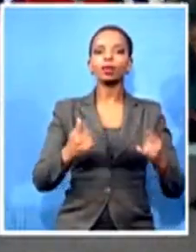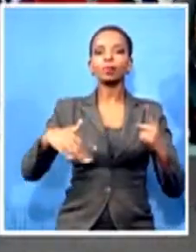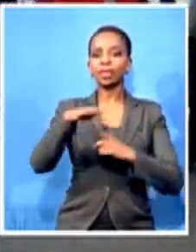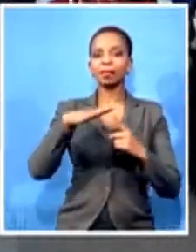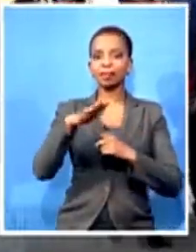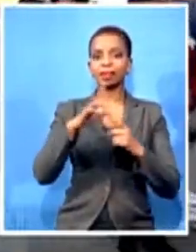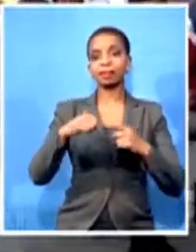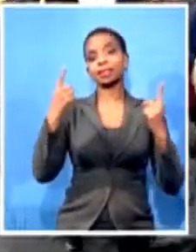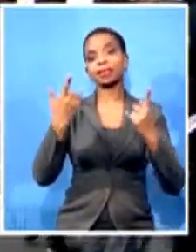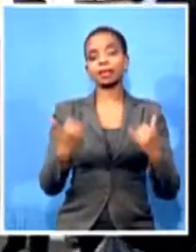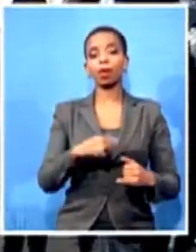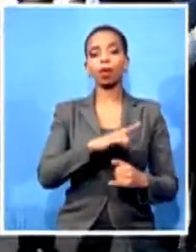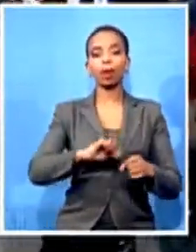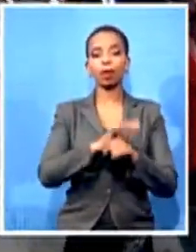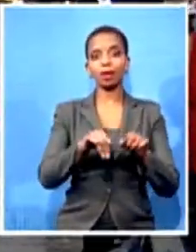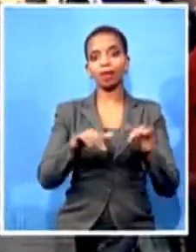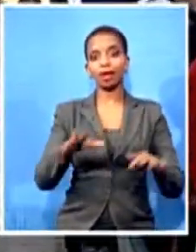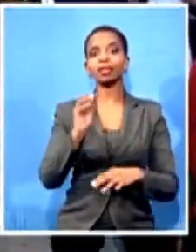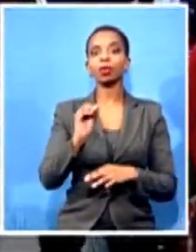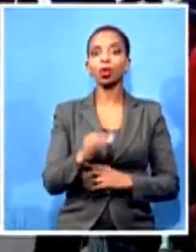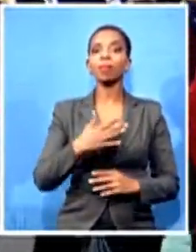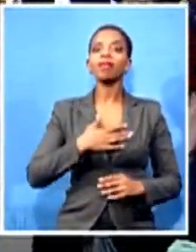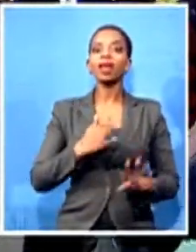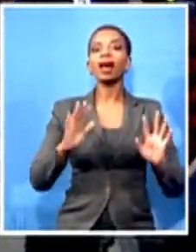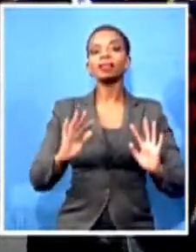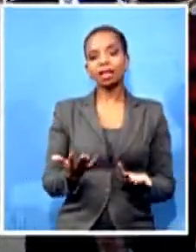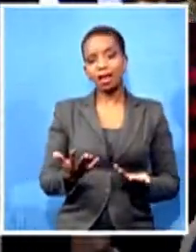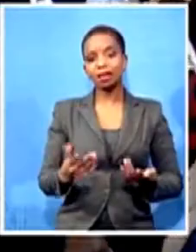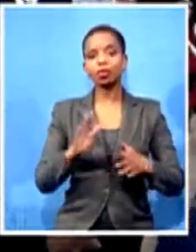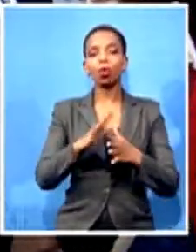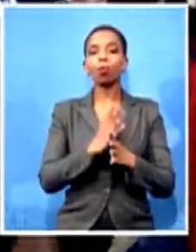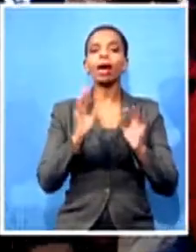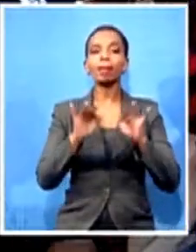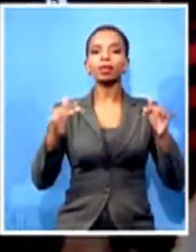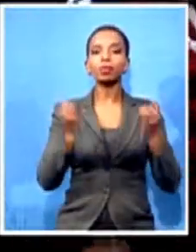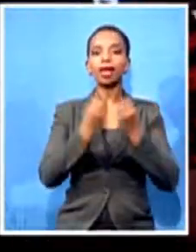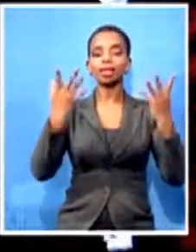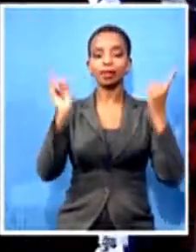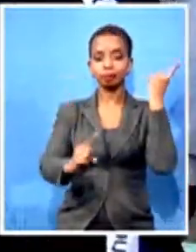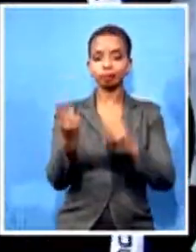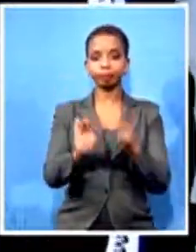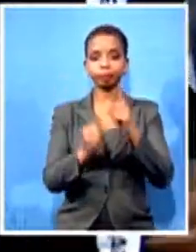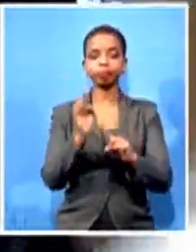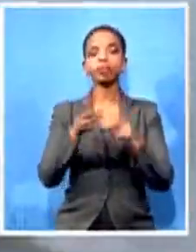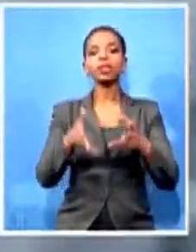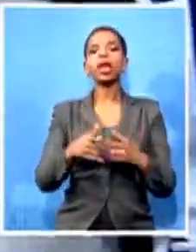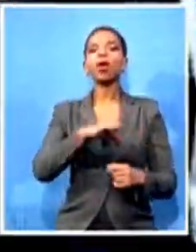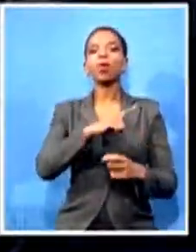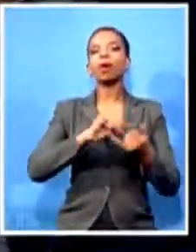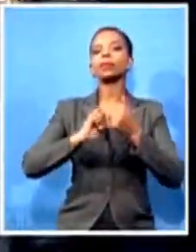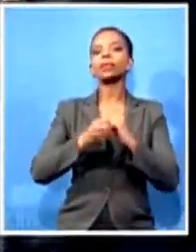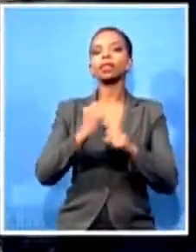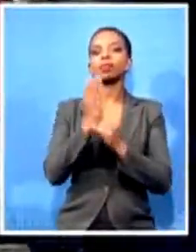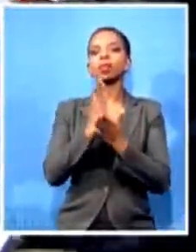about the number of people here, as well as the measures that are put in place to try and ensure that social distancing is maintained? Nosipho, I think